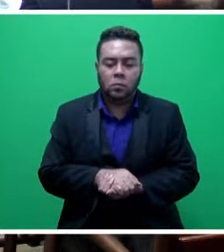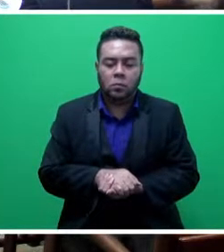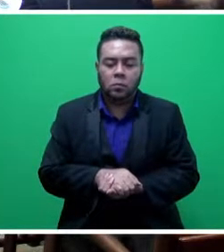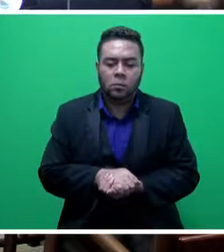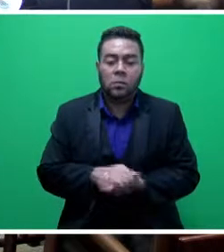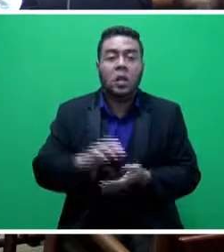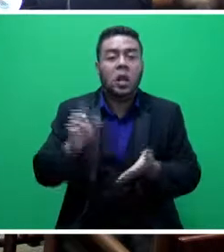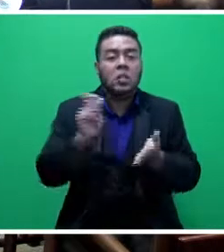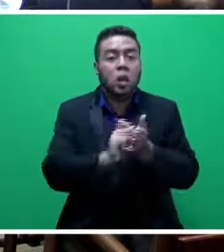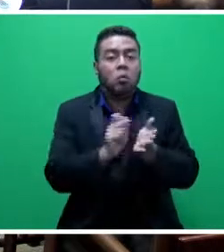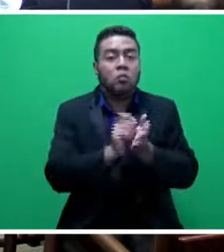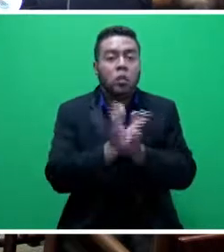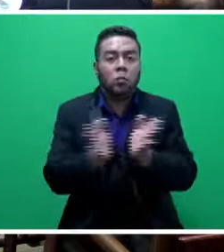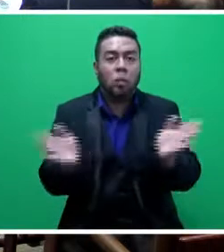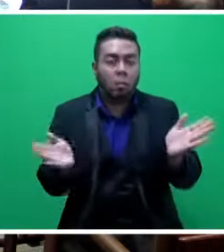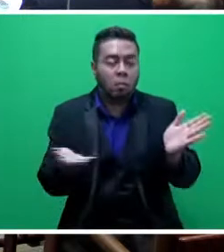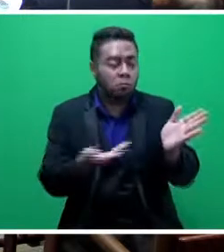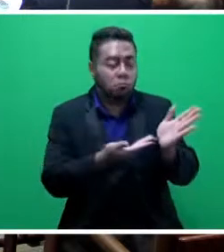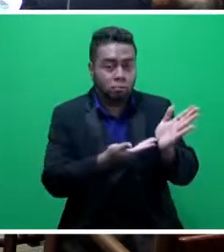Secretary General.